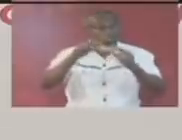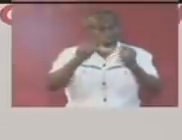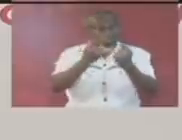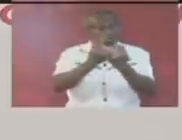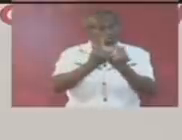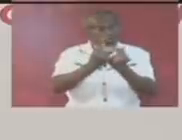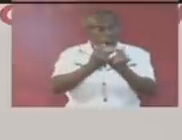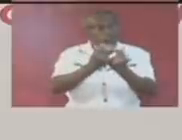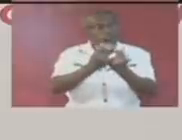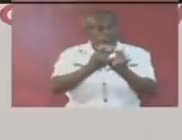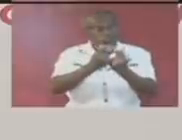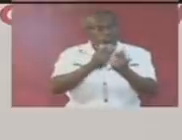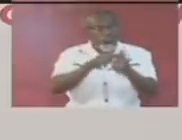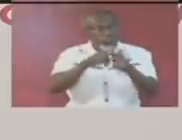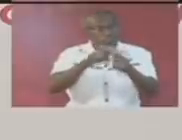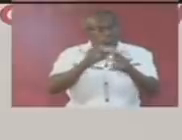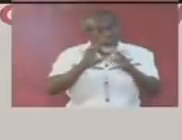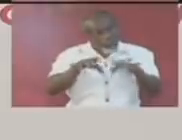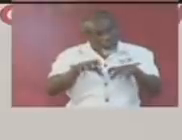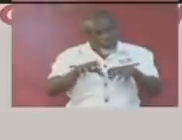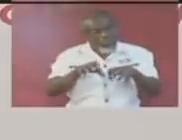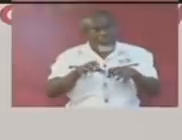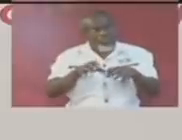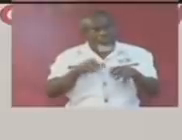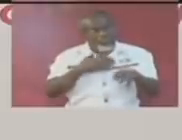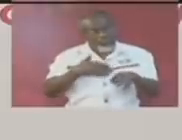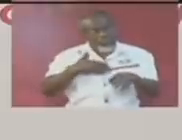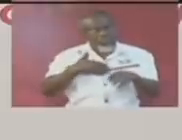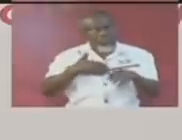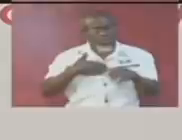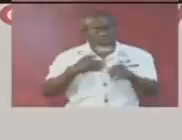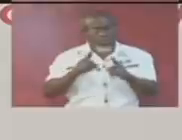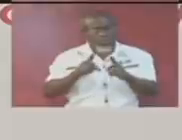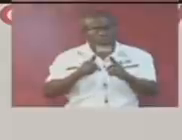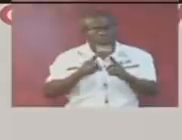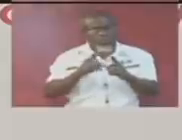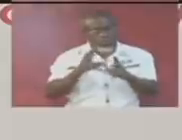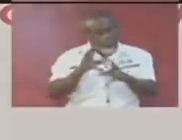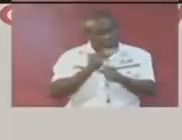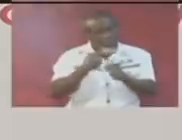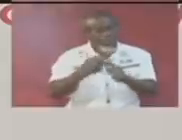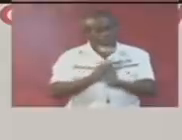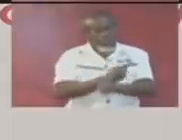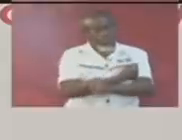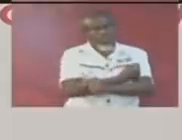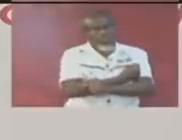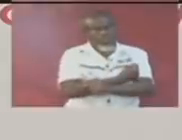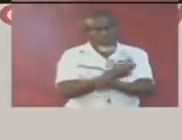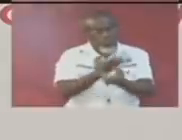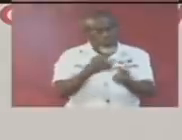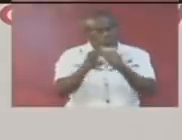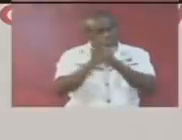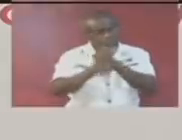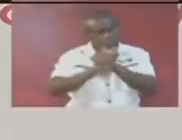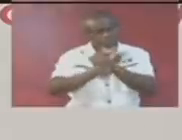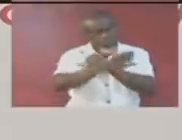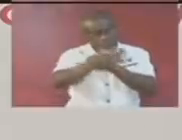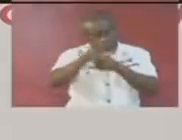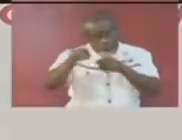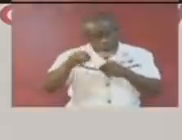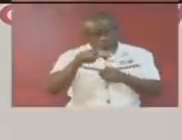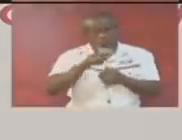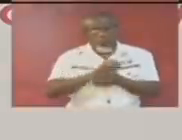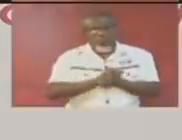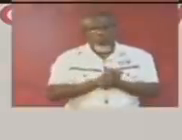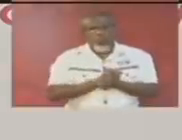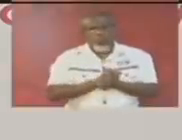increasing age. So we would like to protect those people first with our vaccines, and that's the strategy that we are using in Trinidad and Tobago. And just